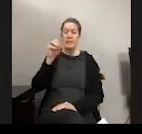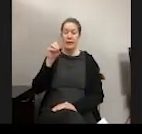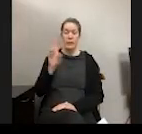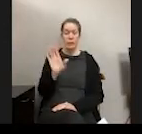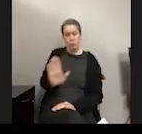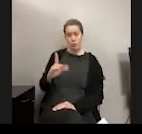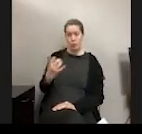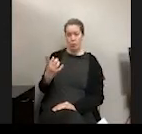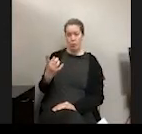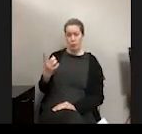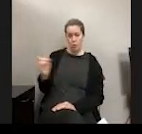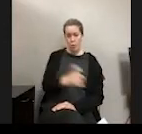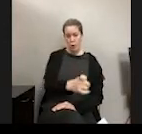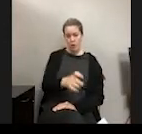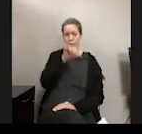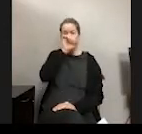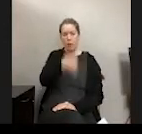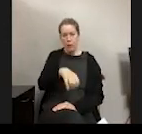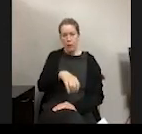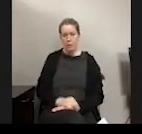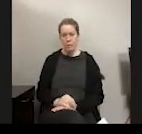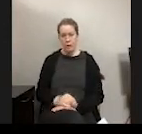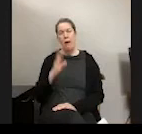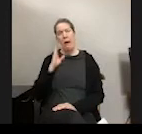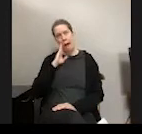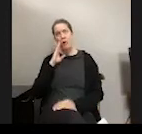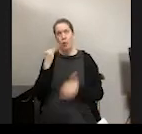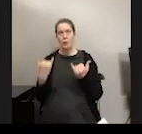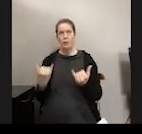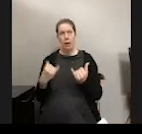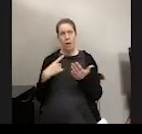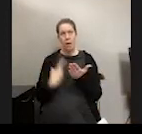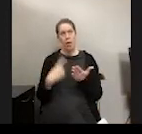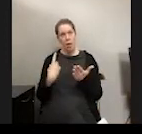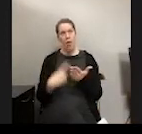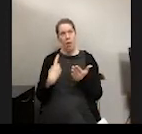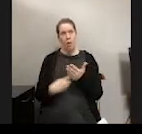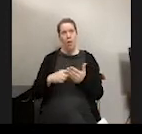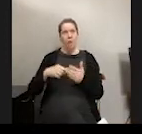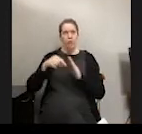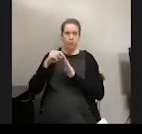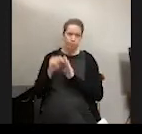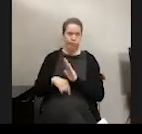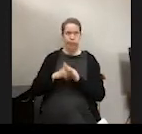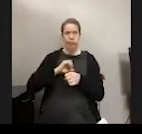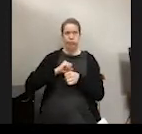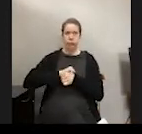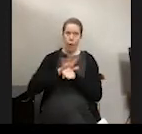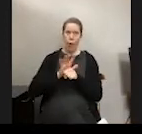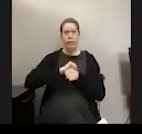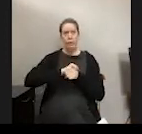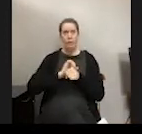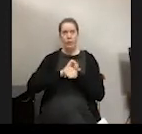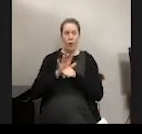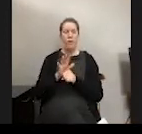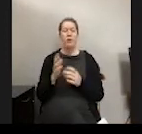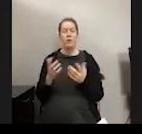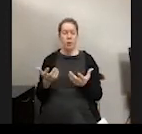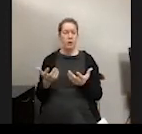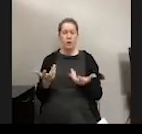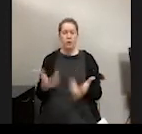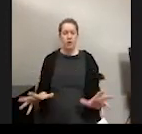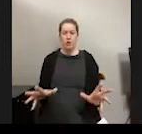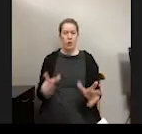I'm gonna put a COVID lens on it. I know there's a lot of COVID talk these days, and I know we're exhausted, but we don't want to talk about it anymore. But I'm excited to talk about it